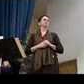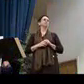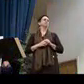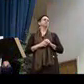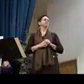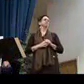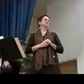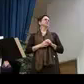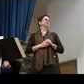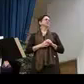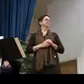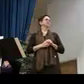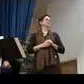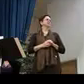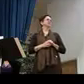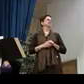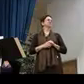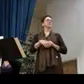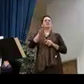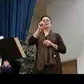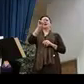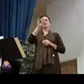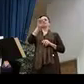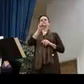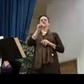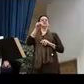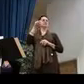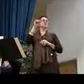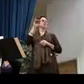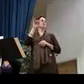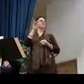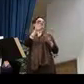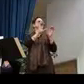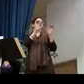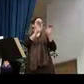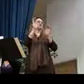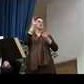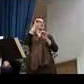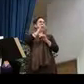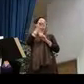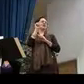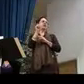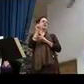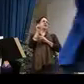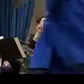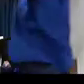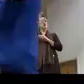Allison Page McGillis, Certificate of Applied Science, Computer System.